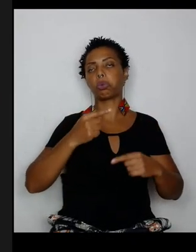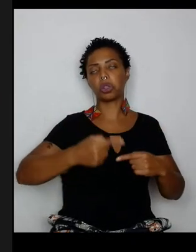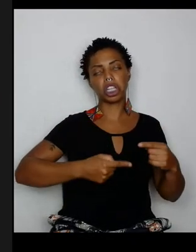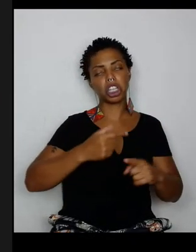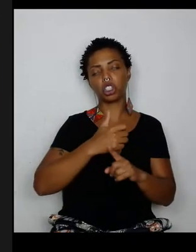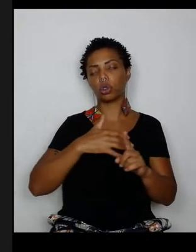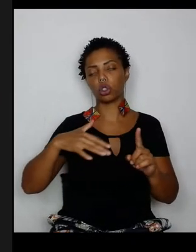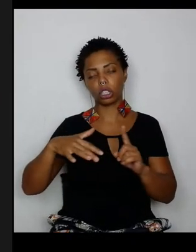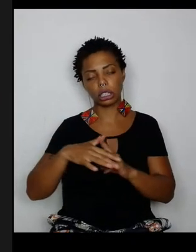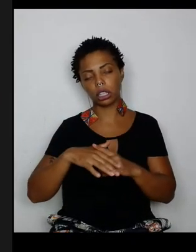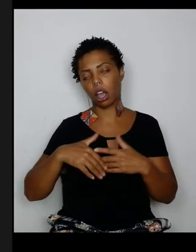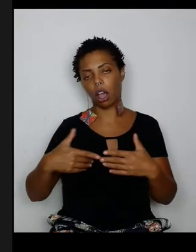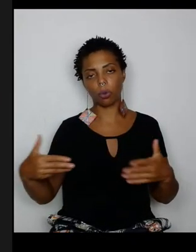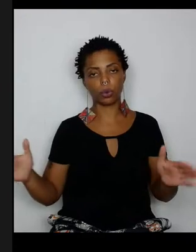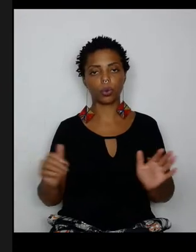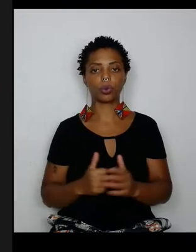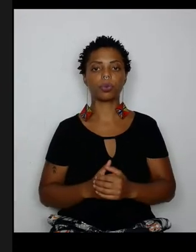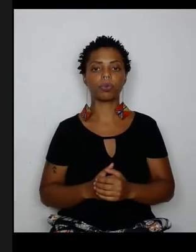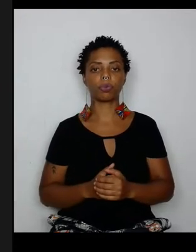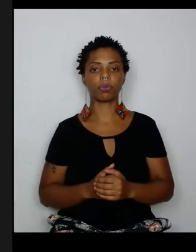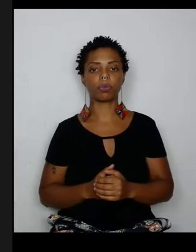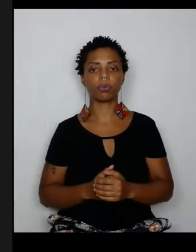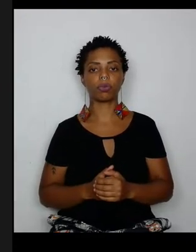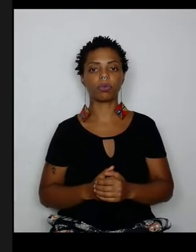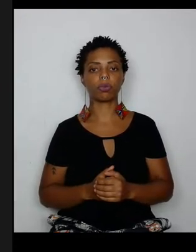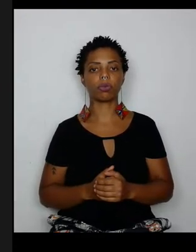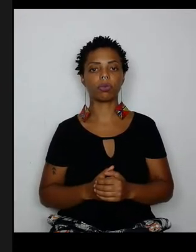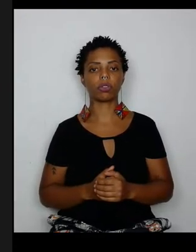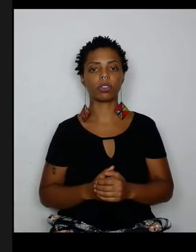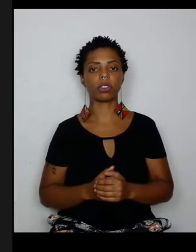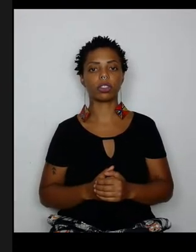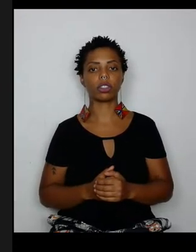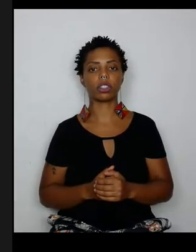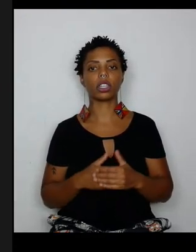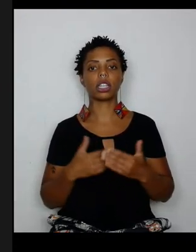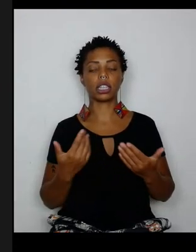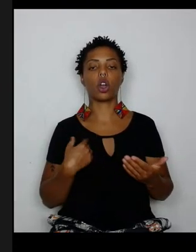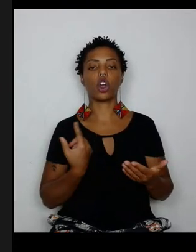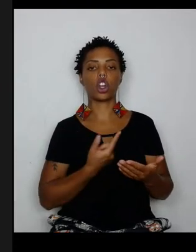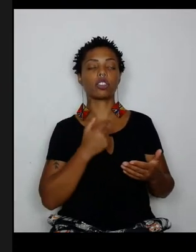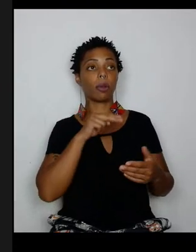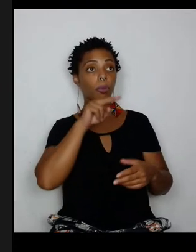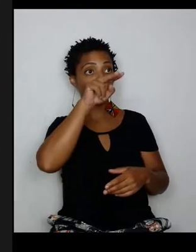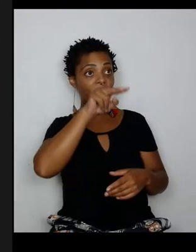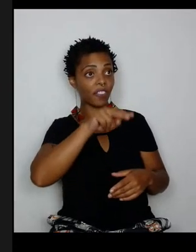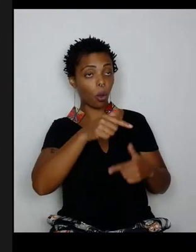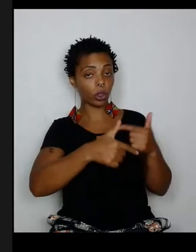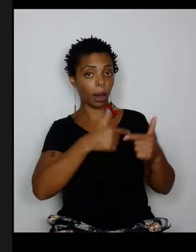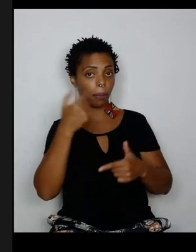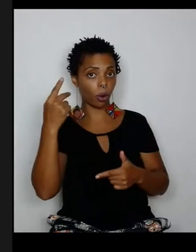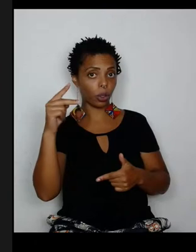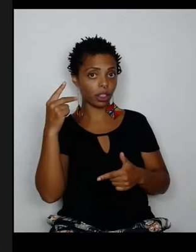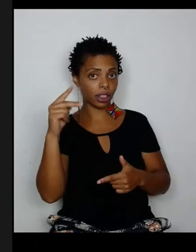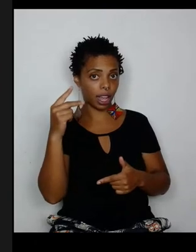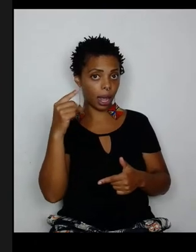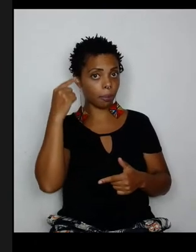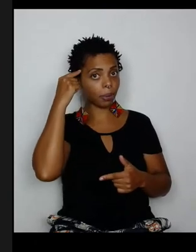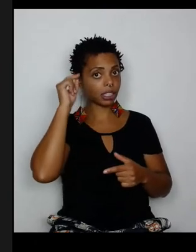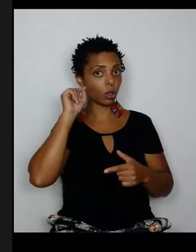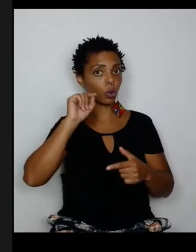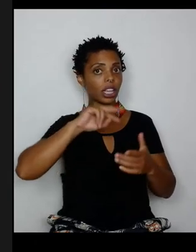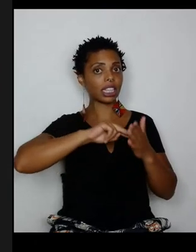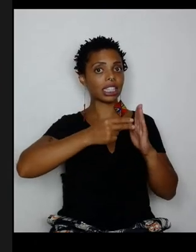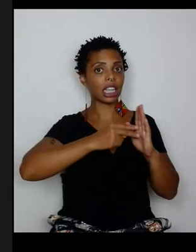okay you read the work in terms of what kind of meanings it's producing to the contemporary